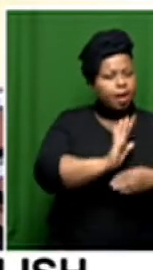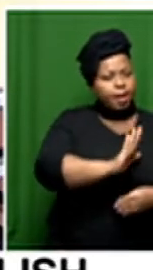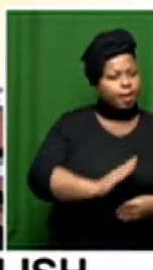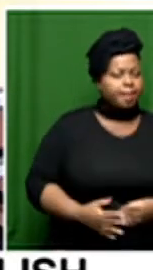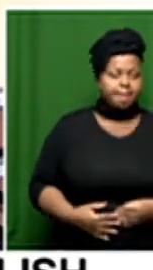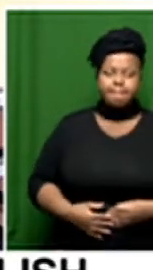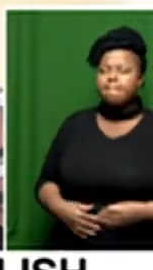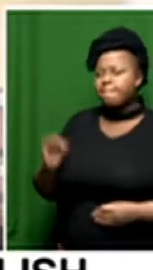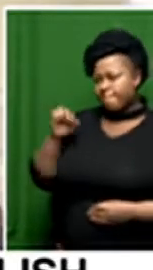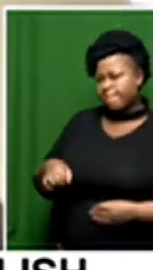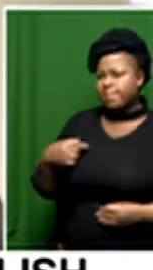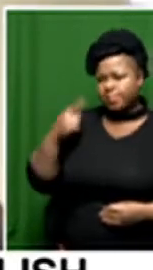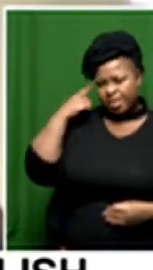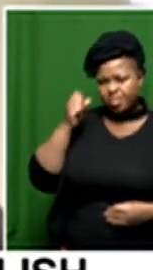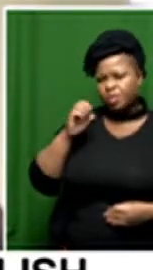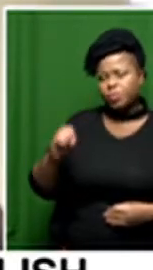I think so.